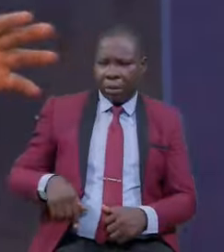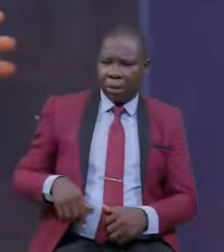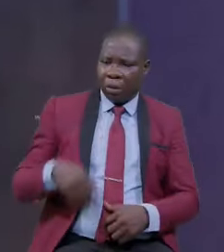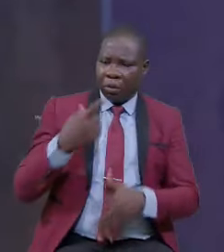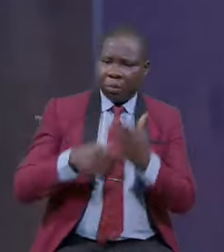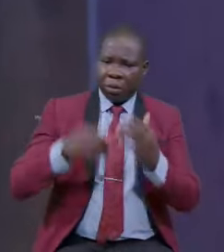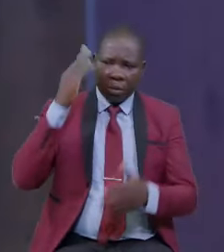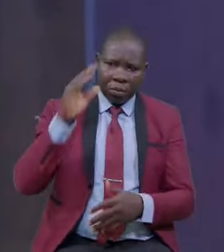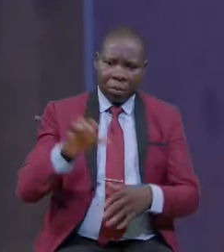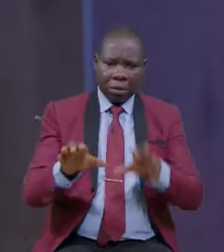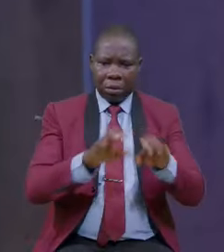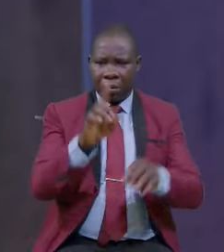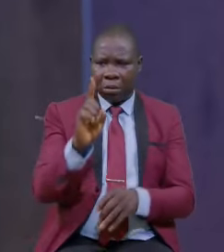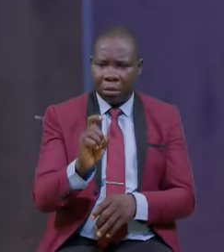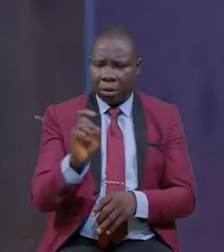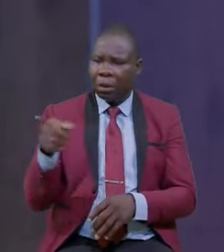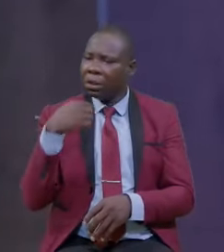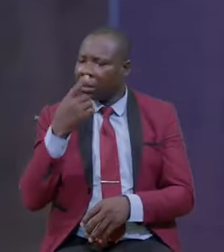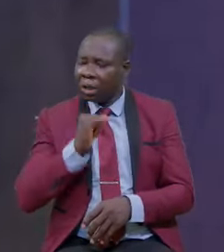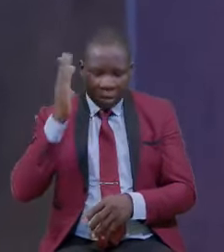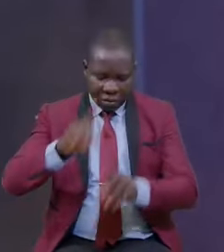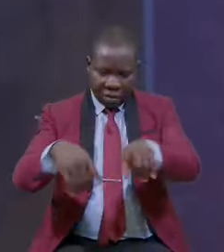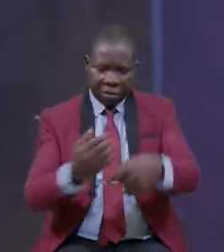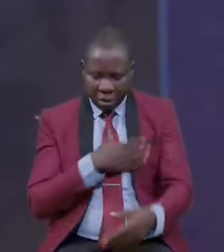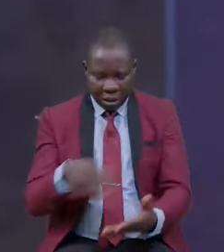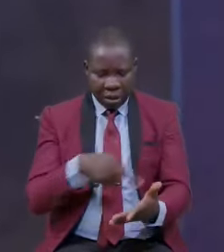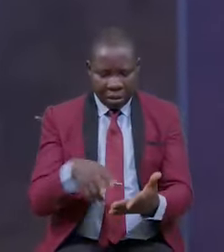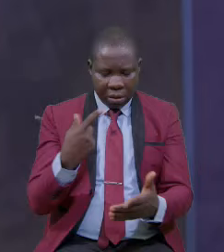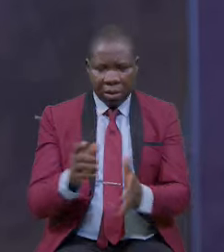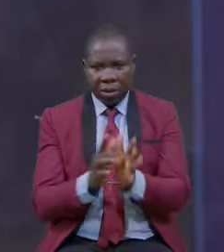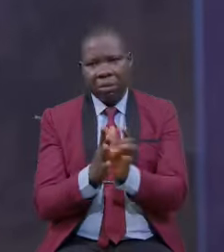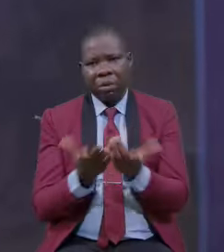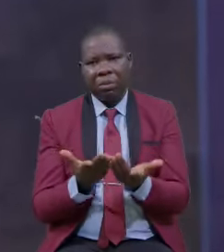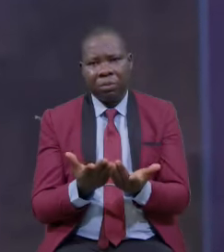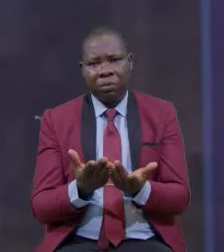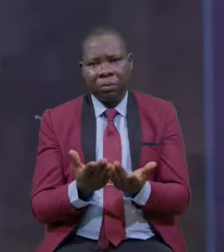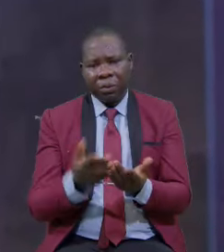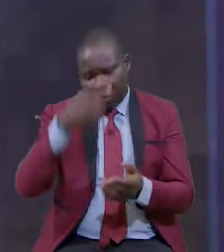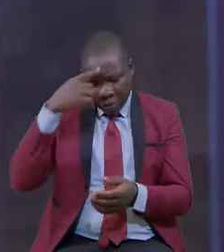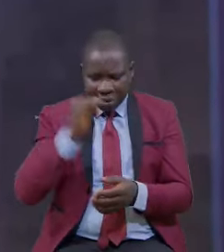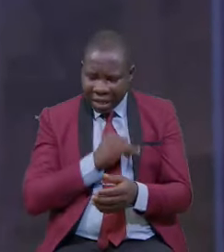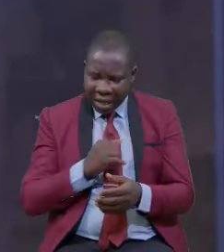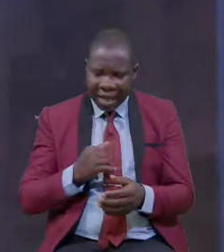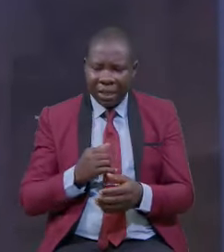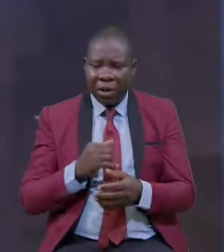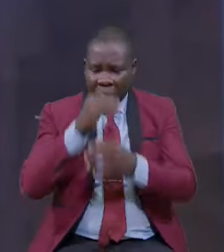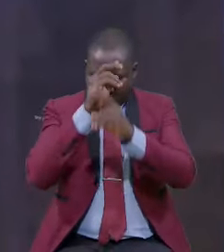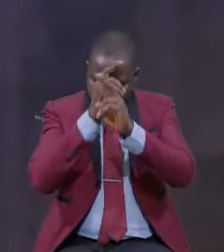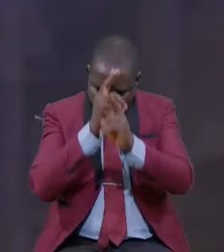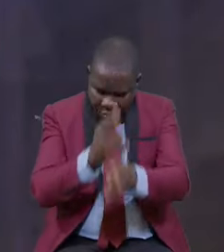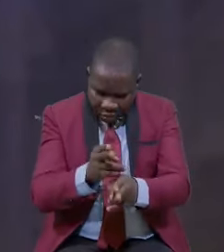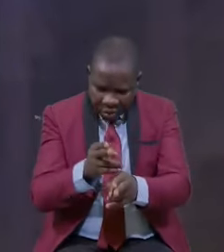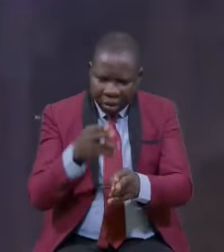the food is delayed and they are preparing, because I esteem the word of his mouth